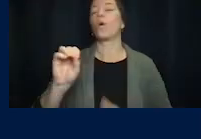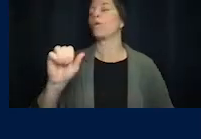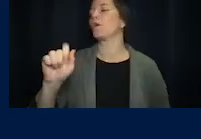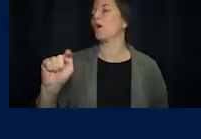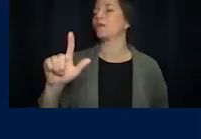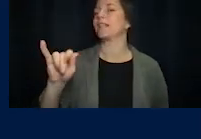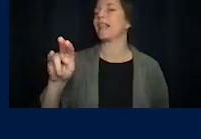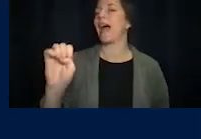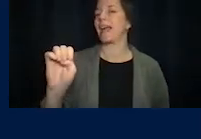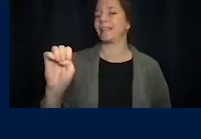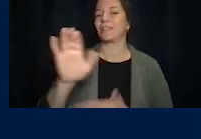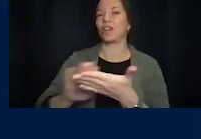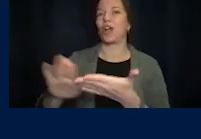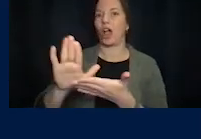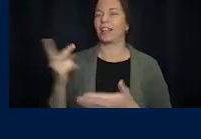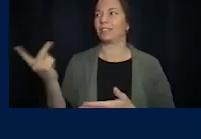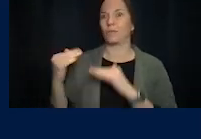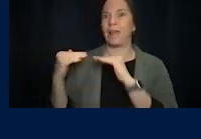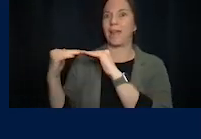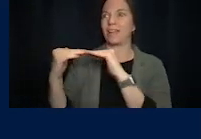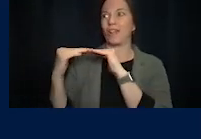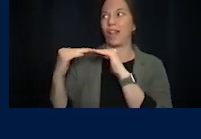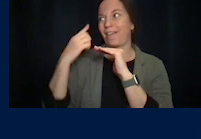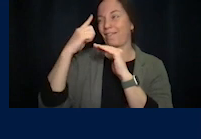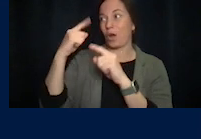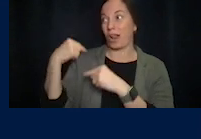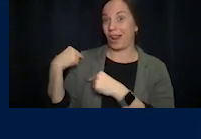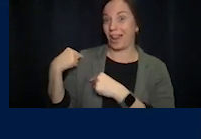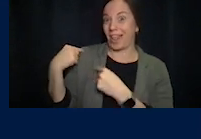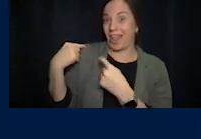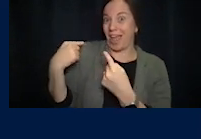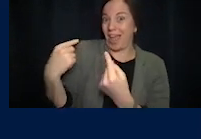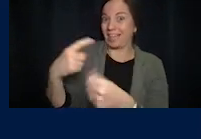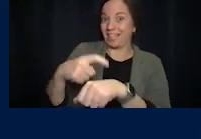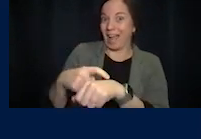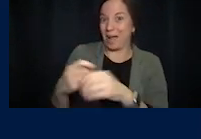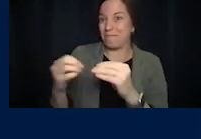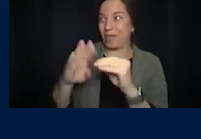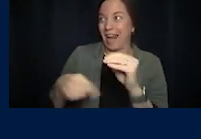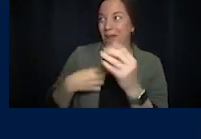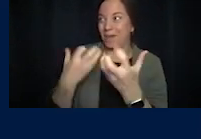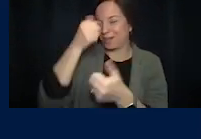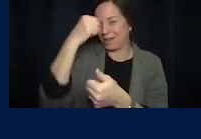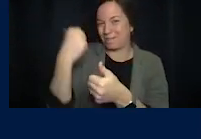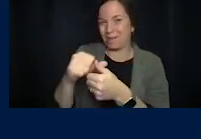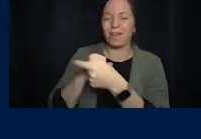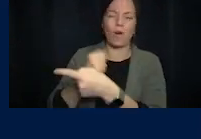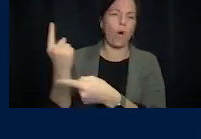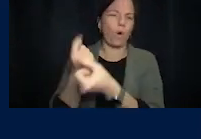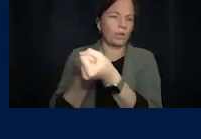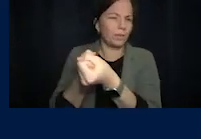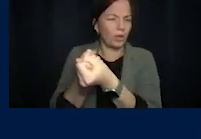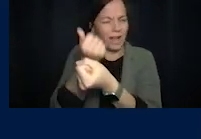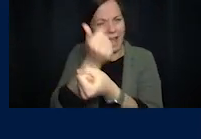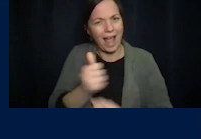oh gosh, longer than I want to remember now, right? It's been a while. Aeron has always been very supportive of any of